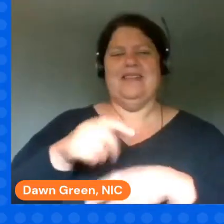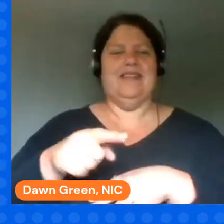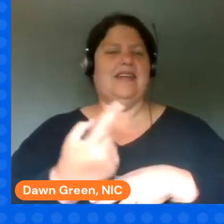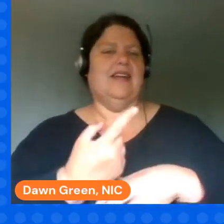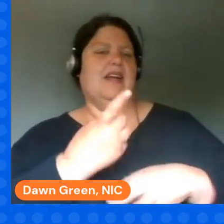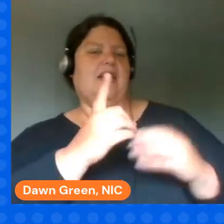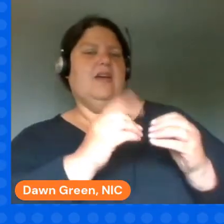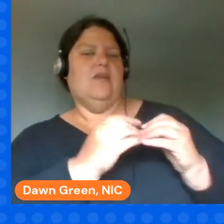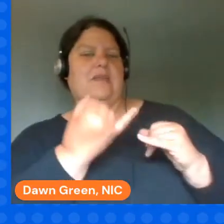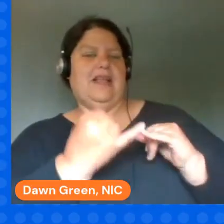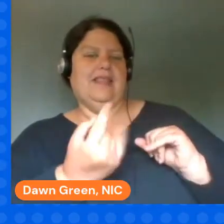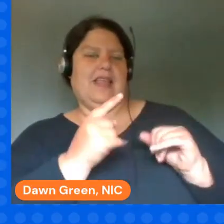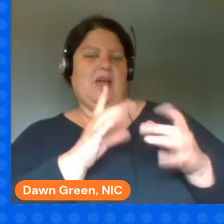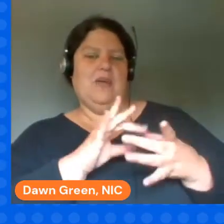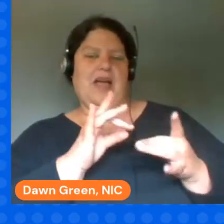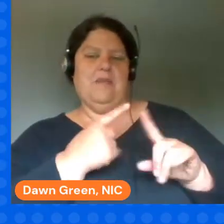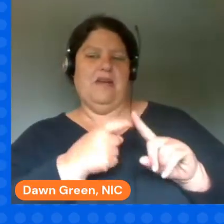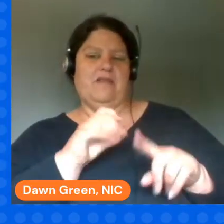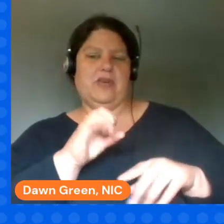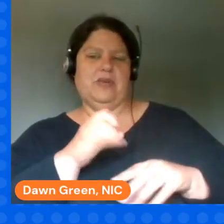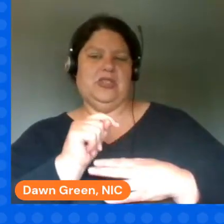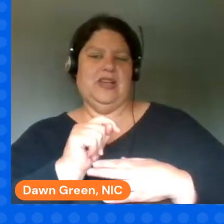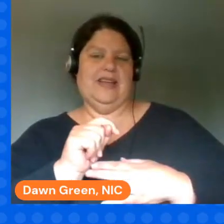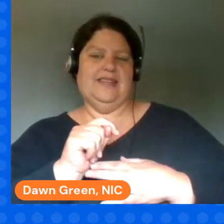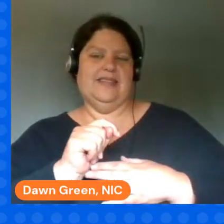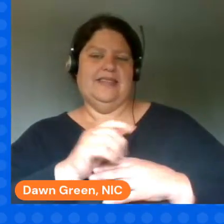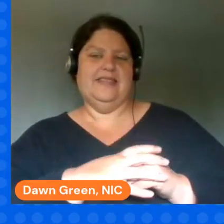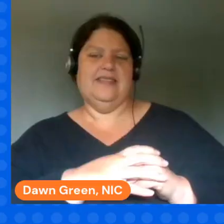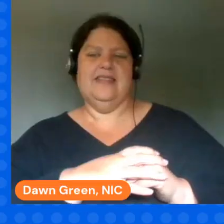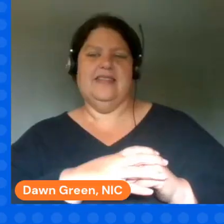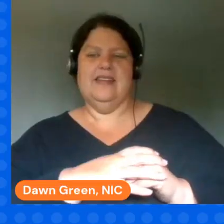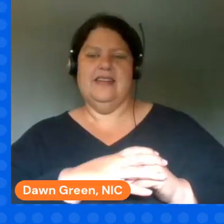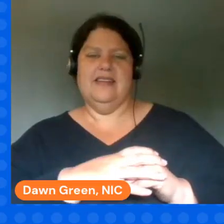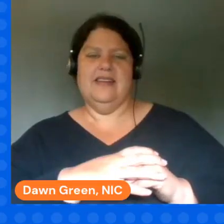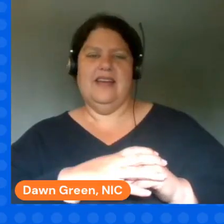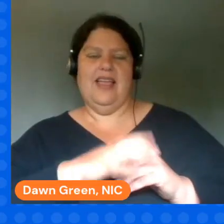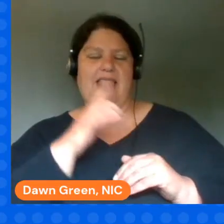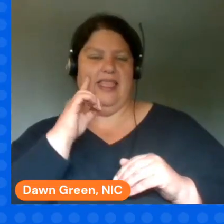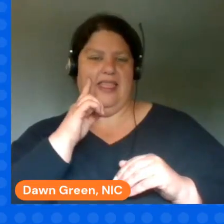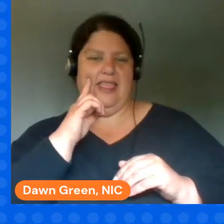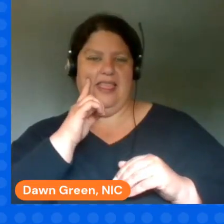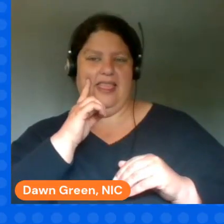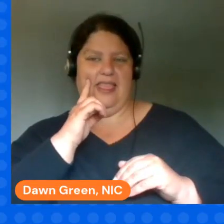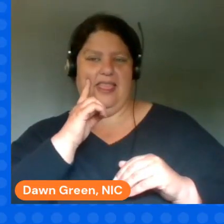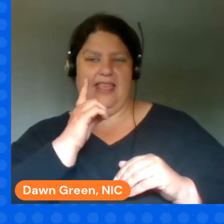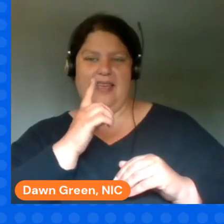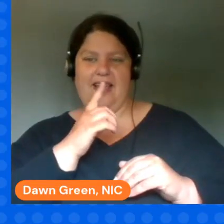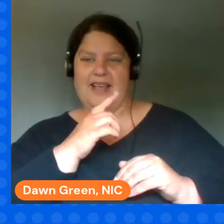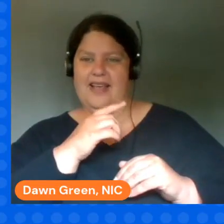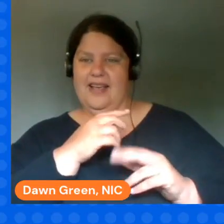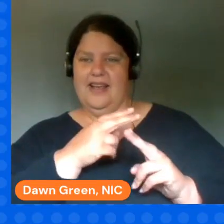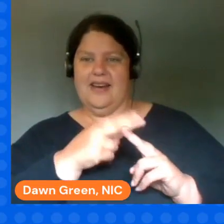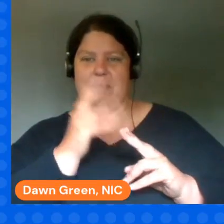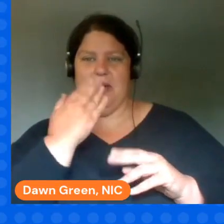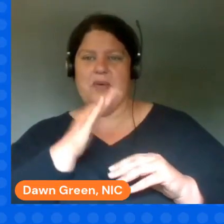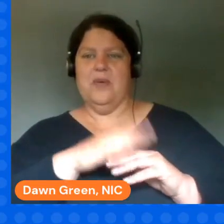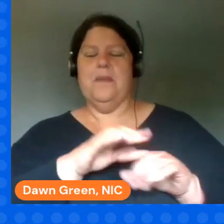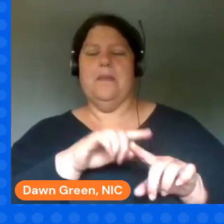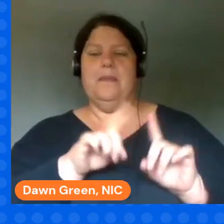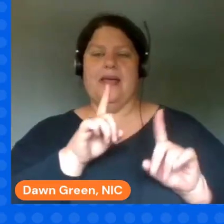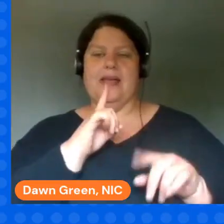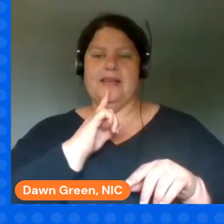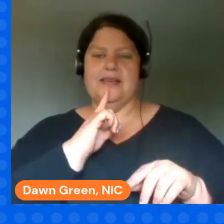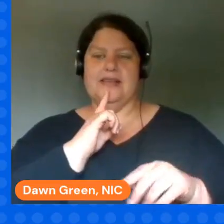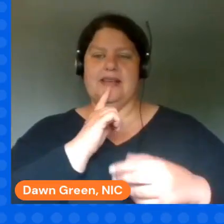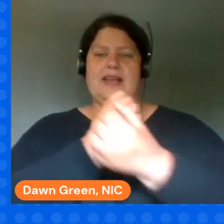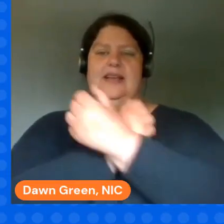coming from the chat. And I think, is it Vanya that is saying that loving